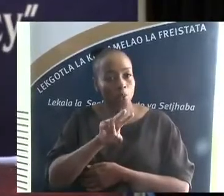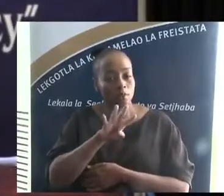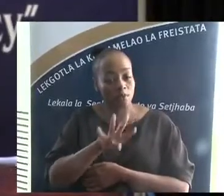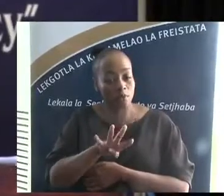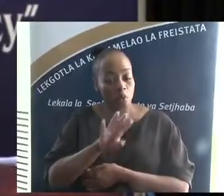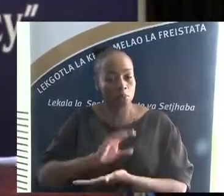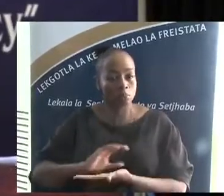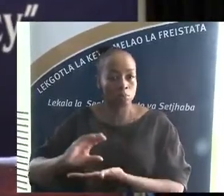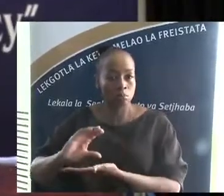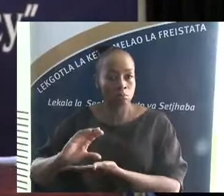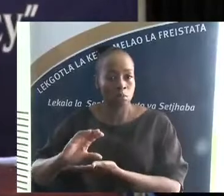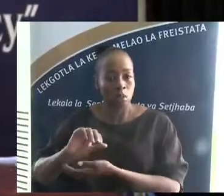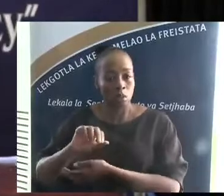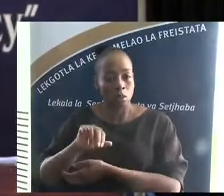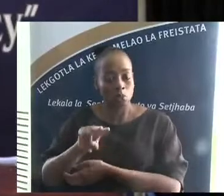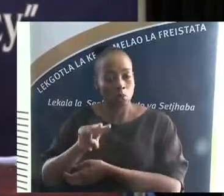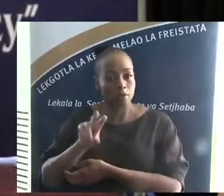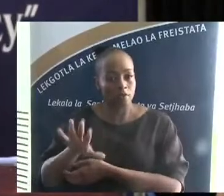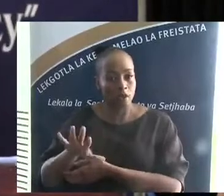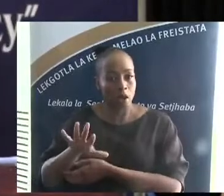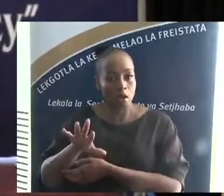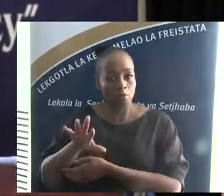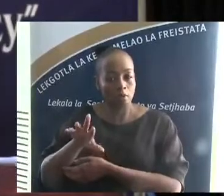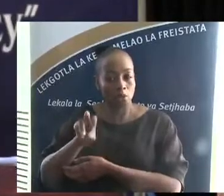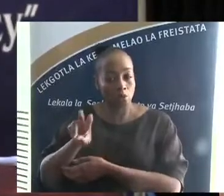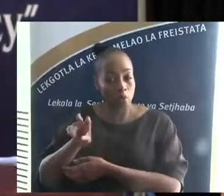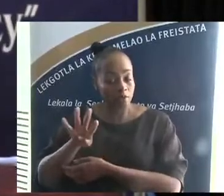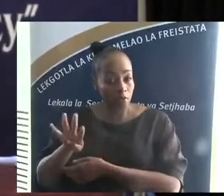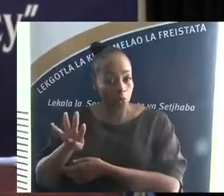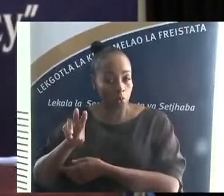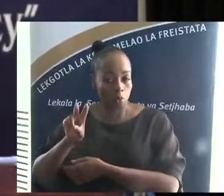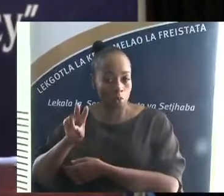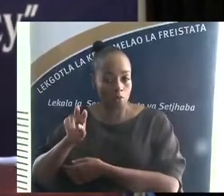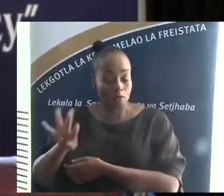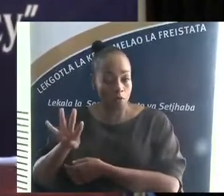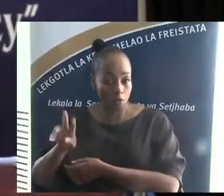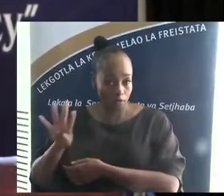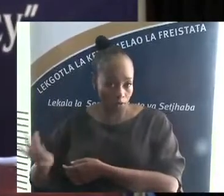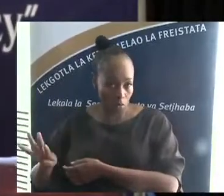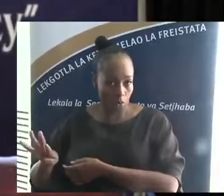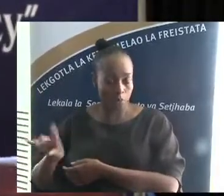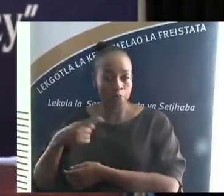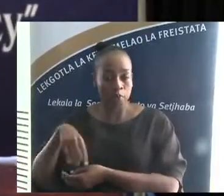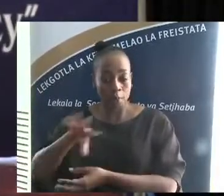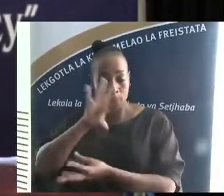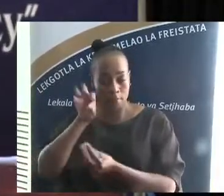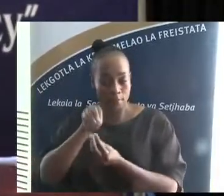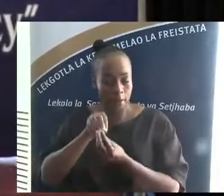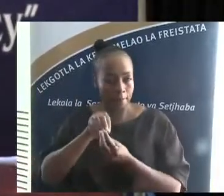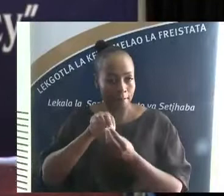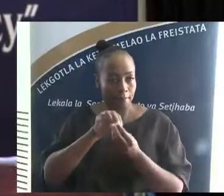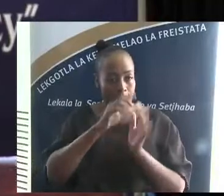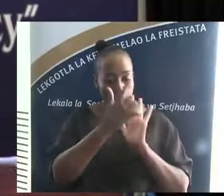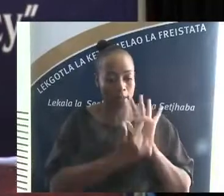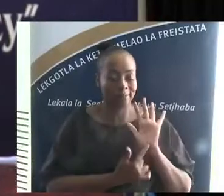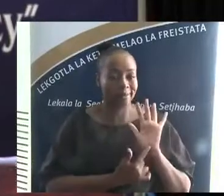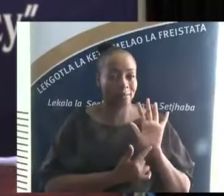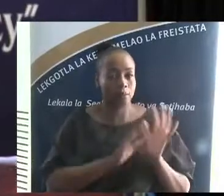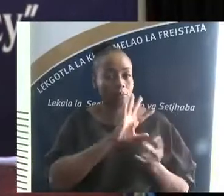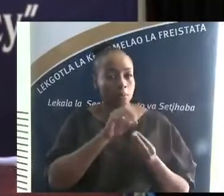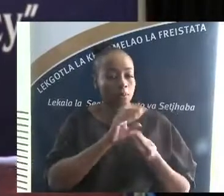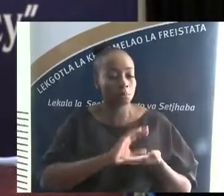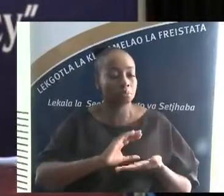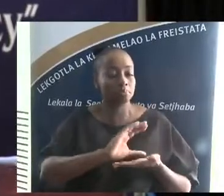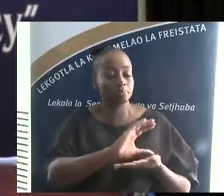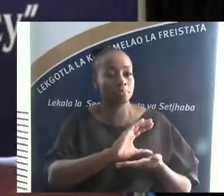and 285.5 million in 24-25. In total, the legislature is estimated